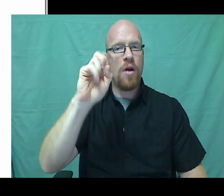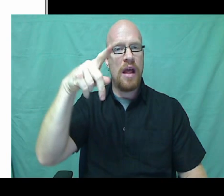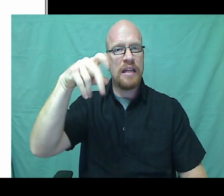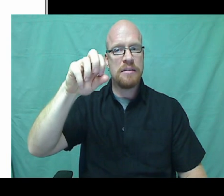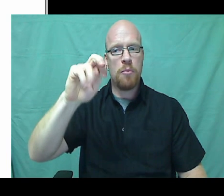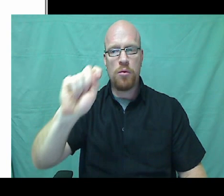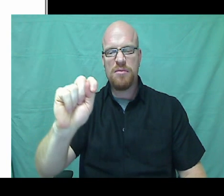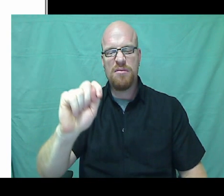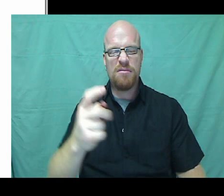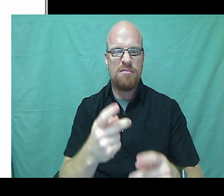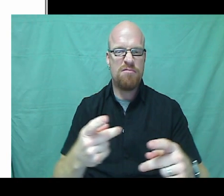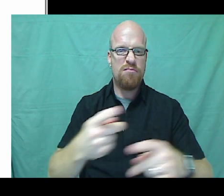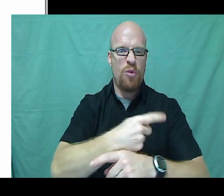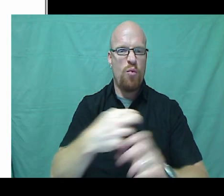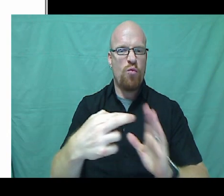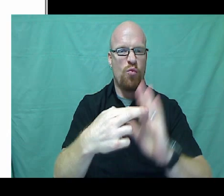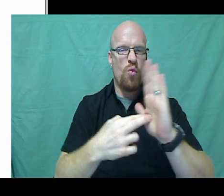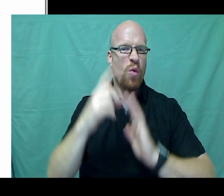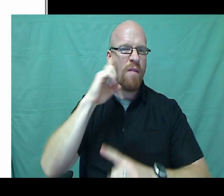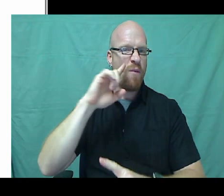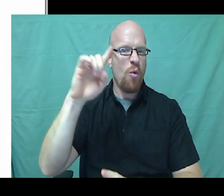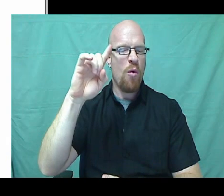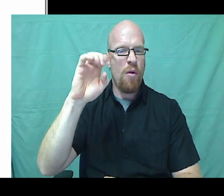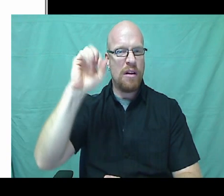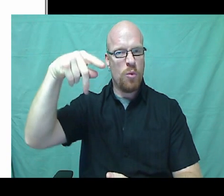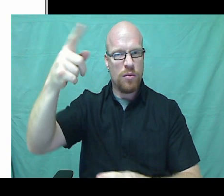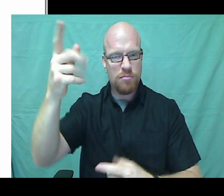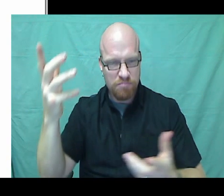for exponents.